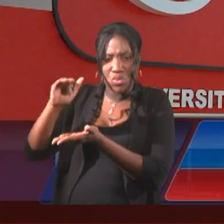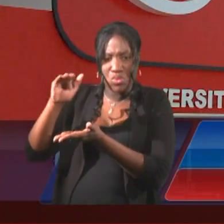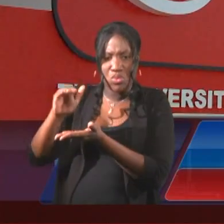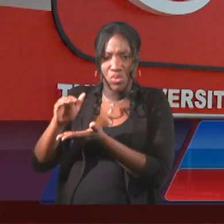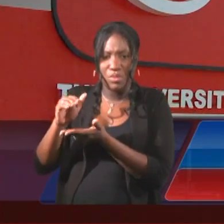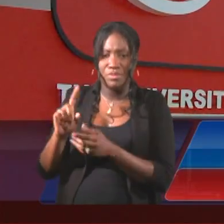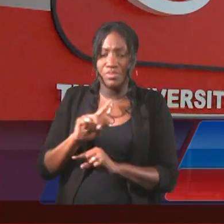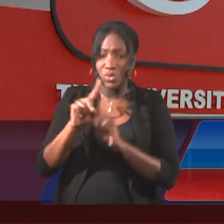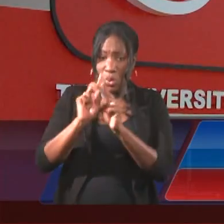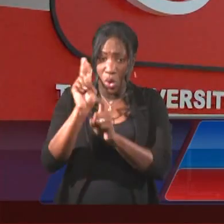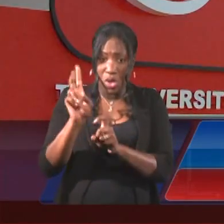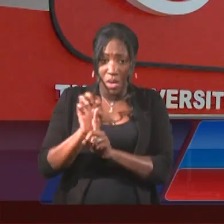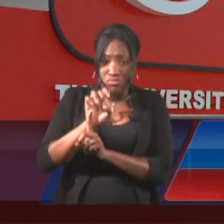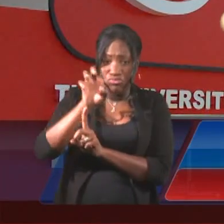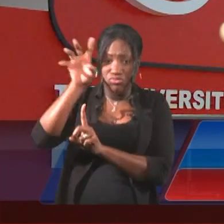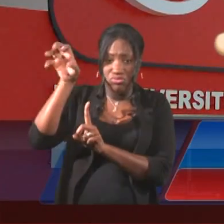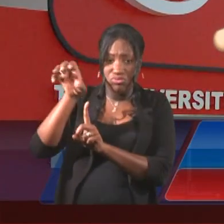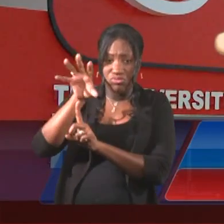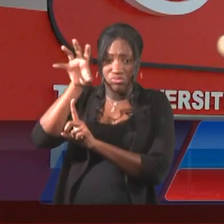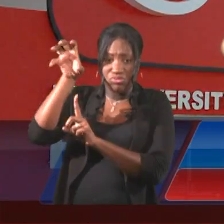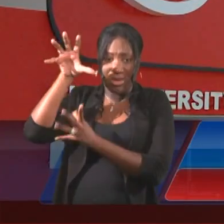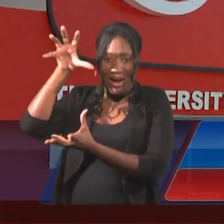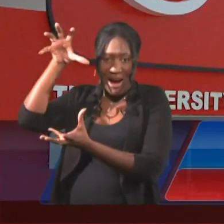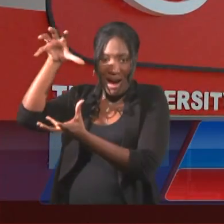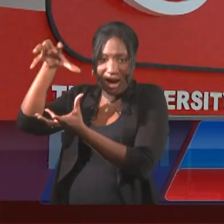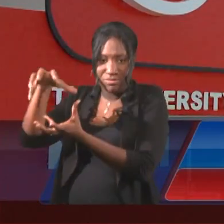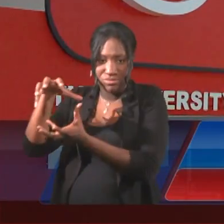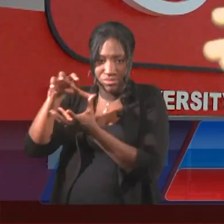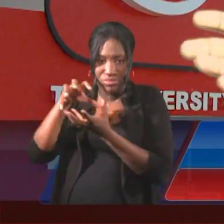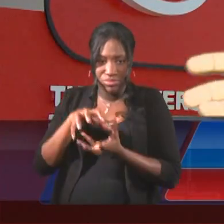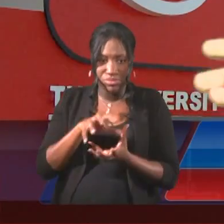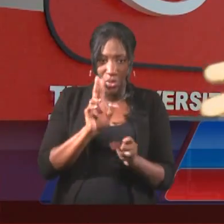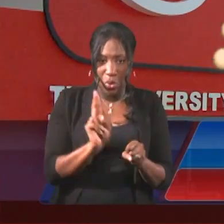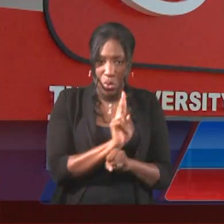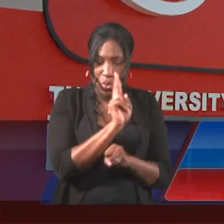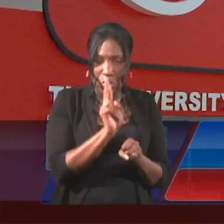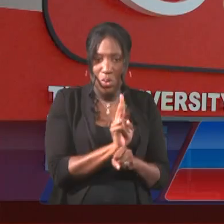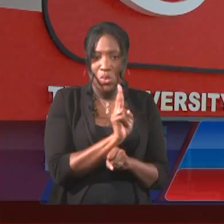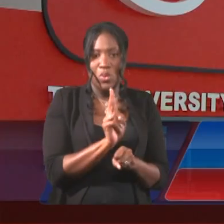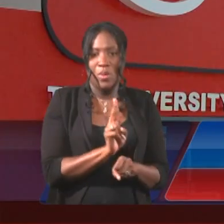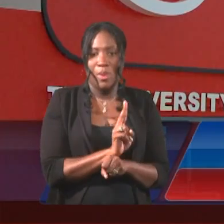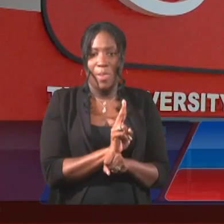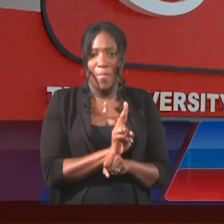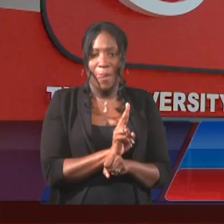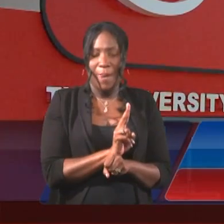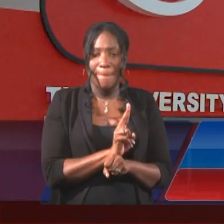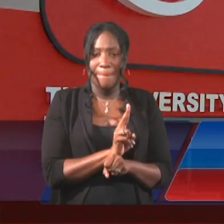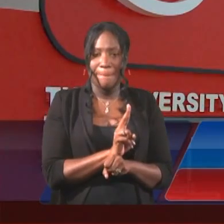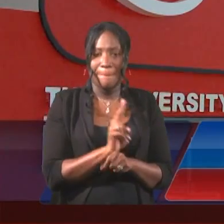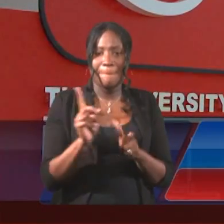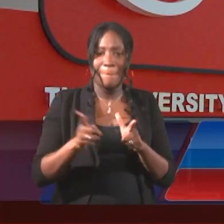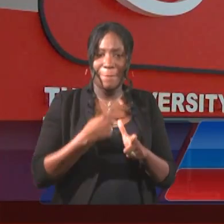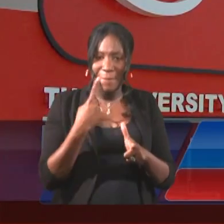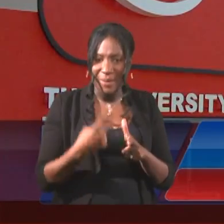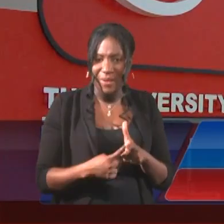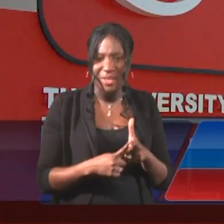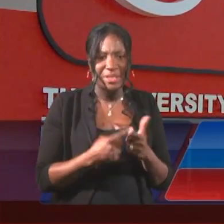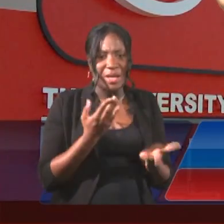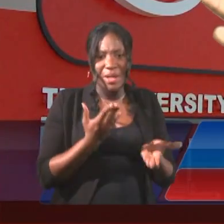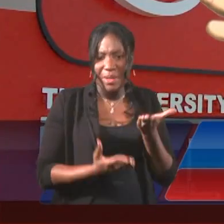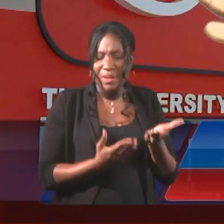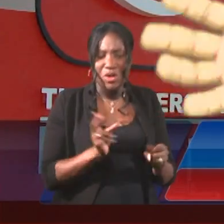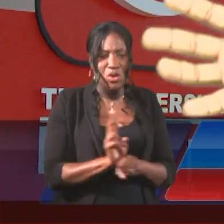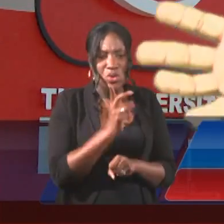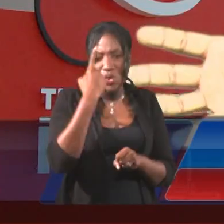this CO2 that is otherwise would have been emitted to the atmosphere directly, we can then have some sort of industrial ecology,